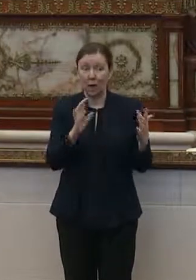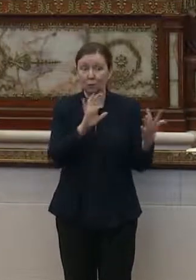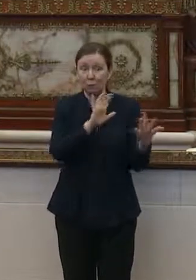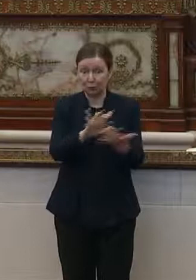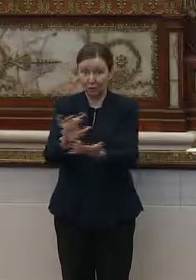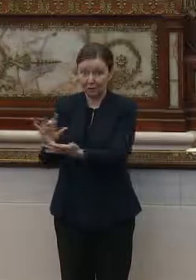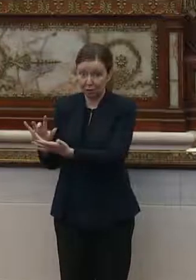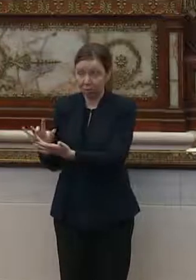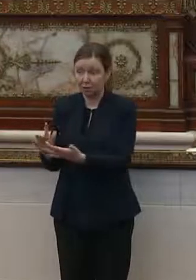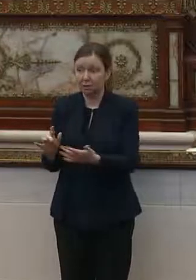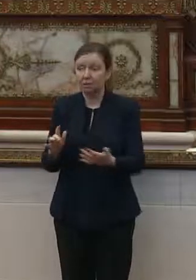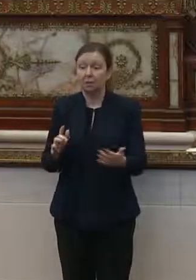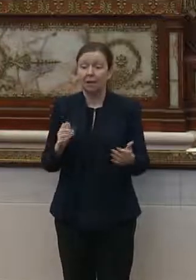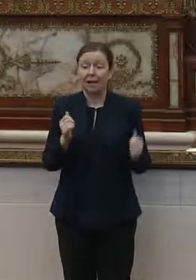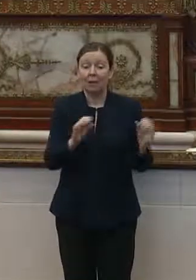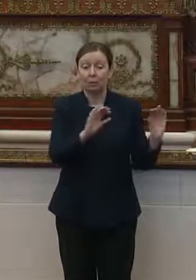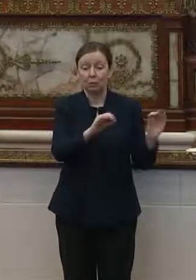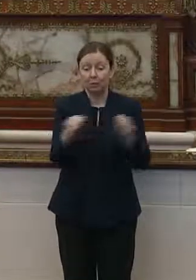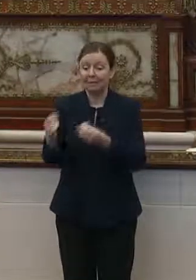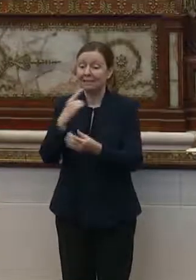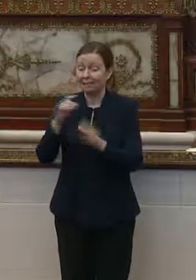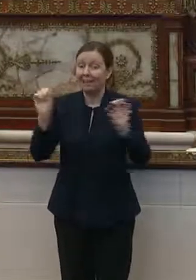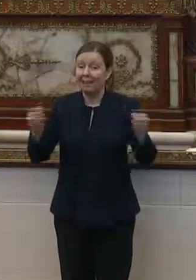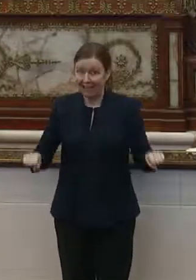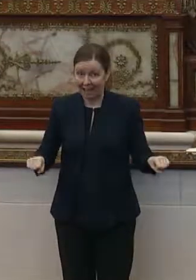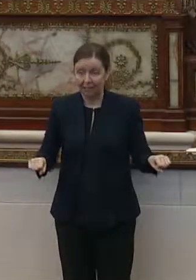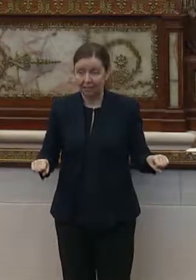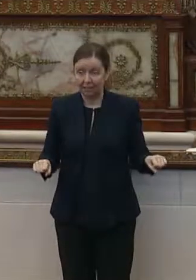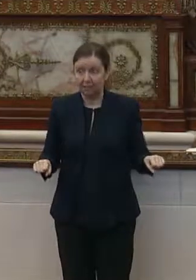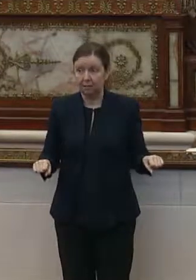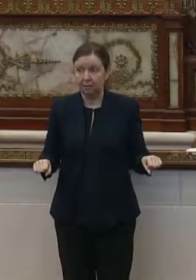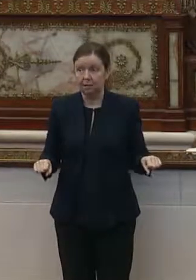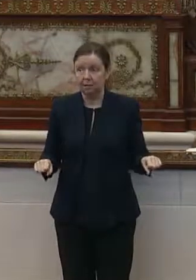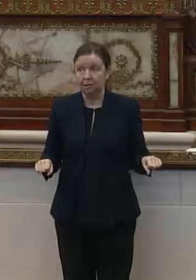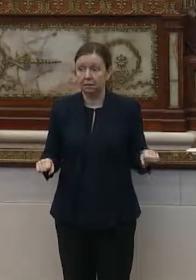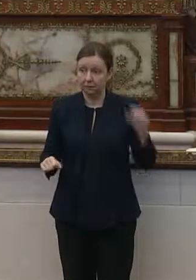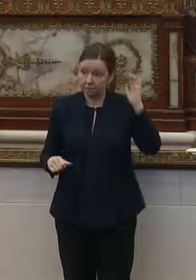what organizations say that they can reach those groups.